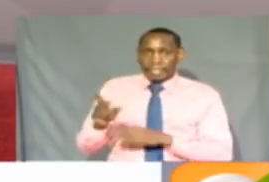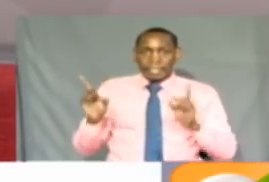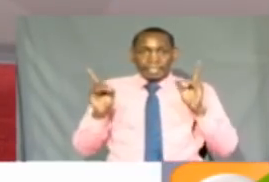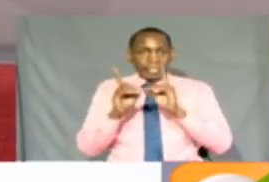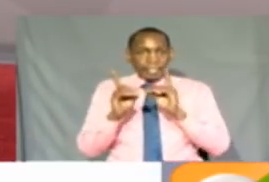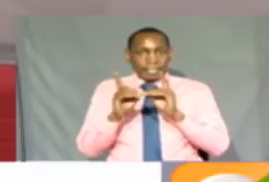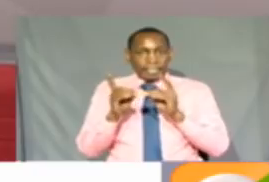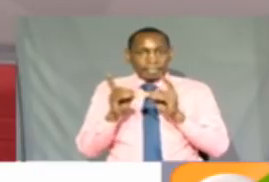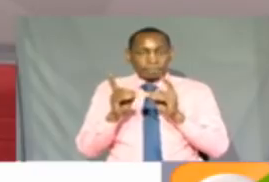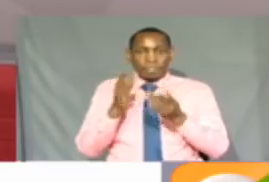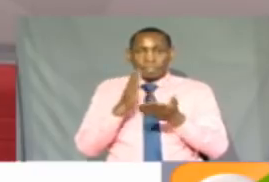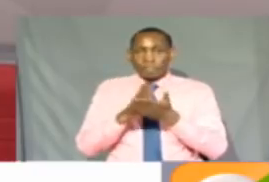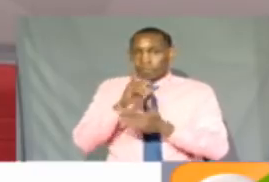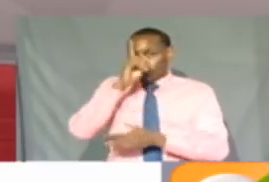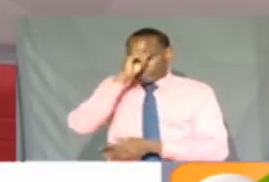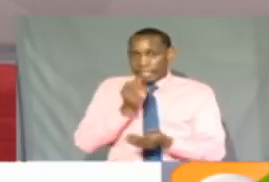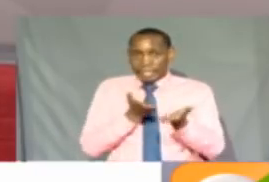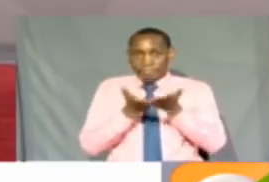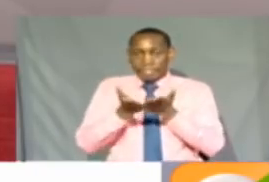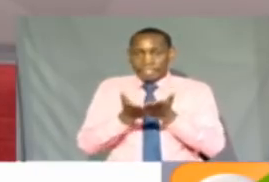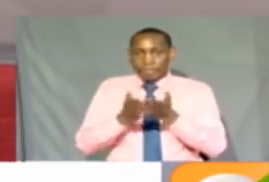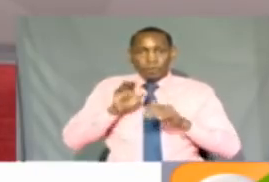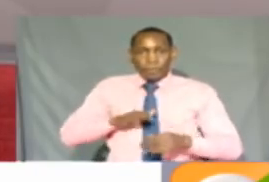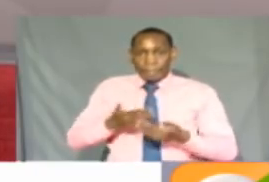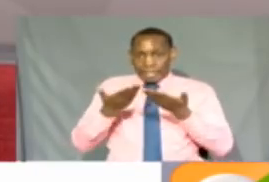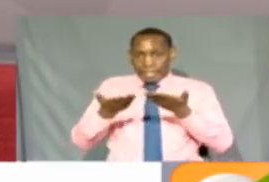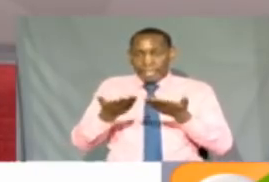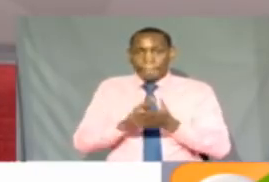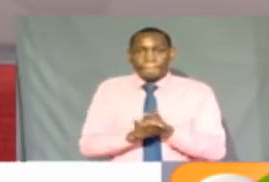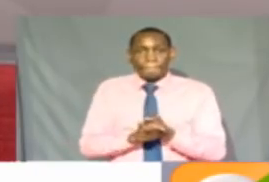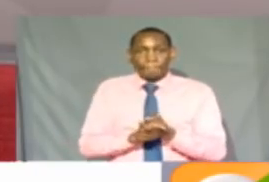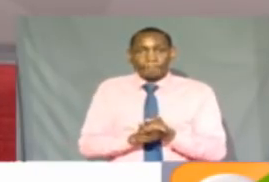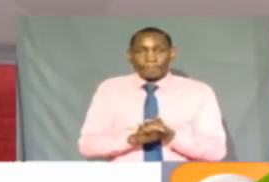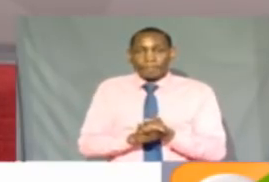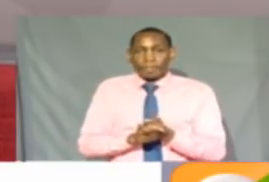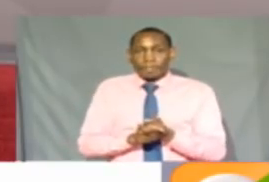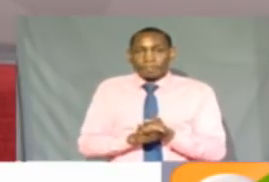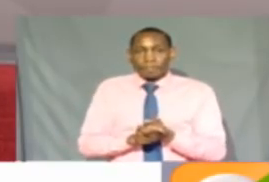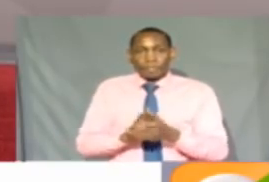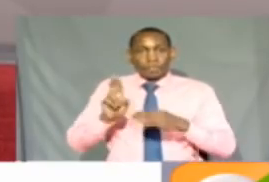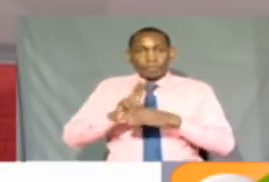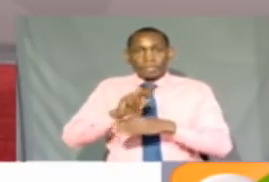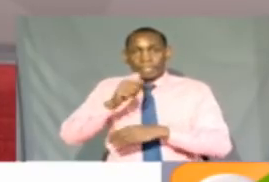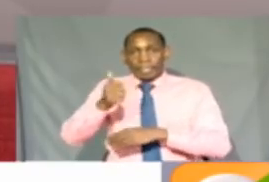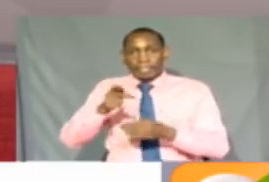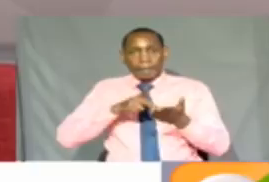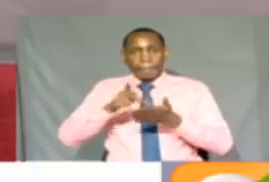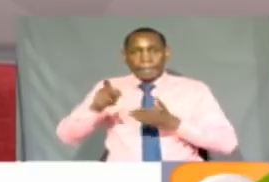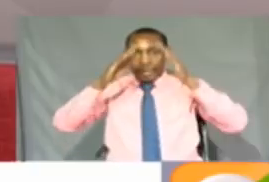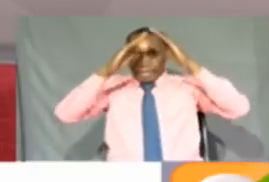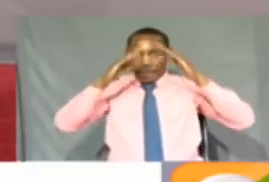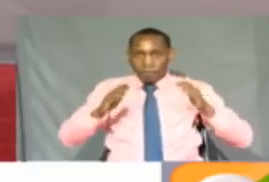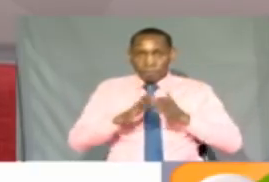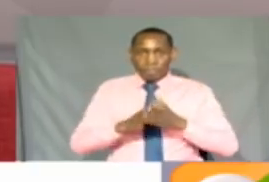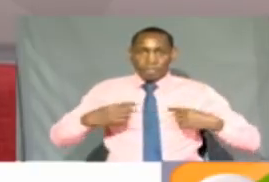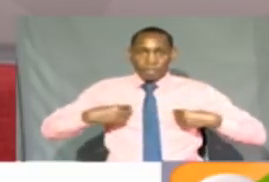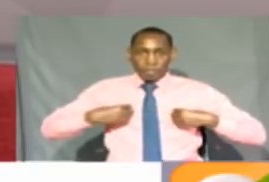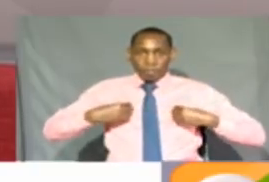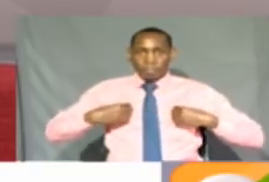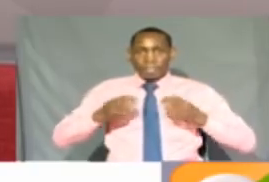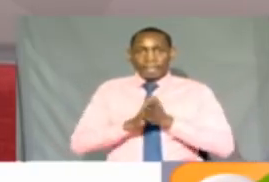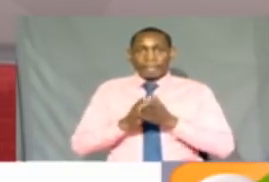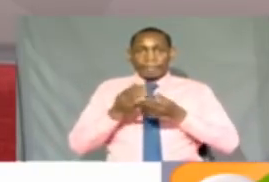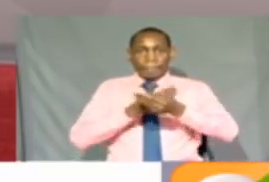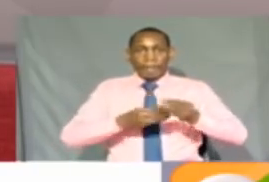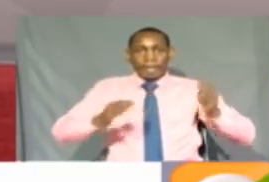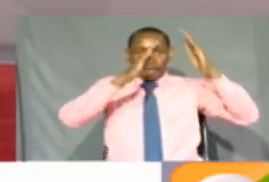dating has become serious business for ladies outside here. They fundraise using that, while using others, they pay rent, clothe themselves, buy houses